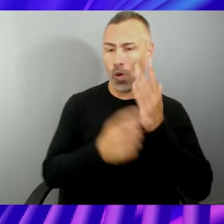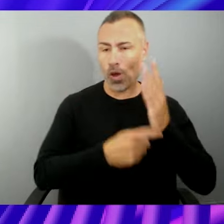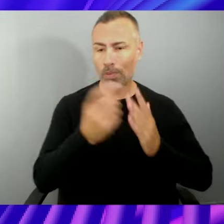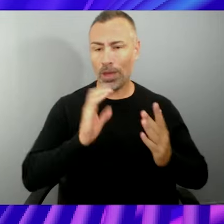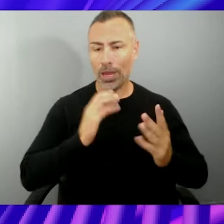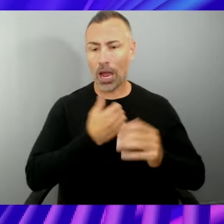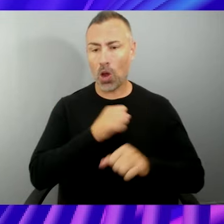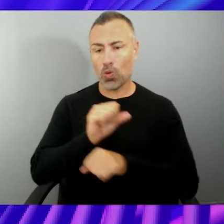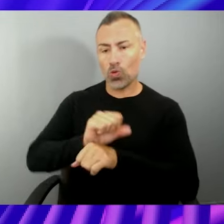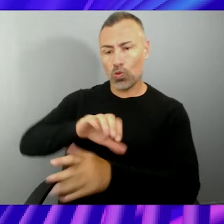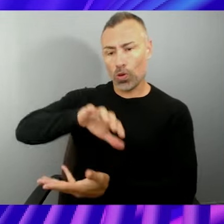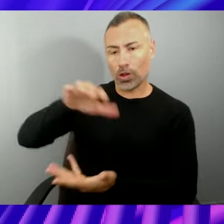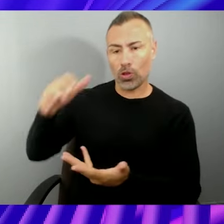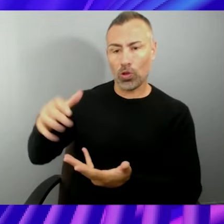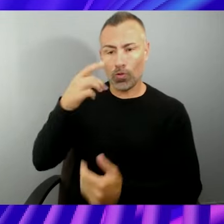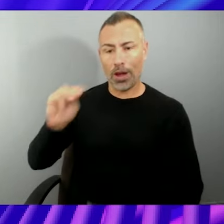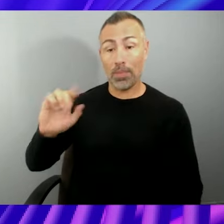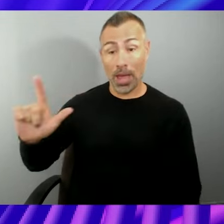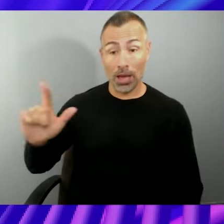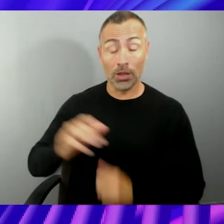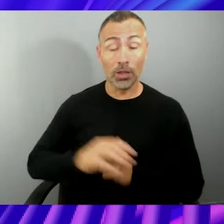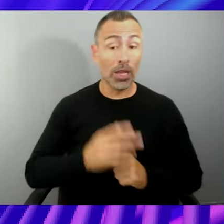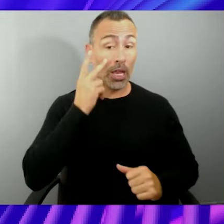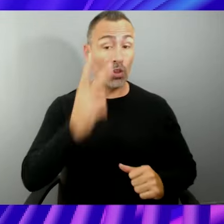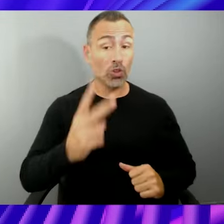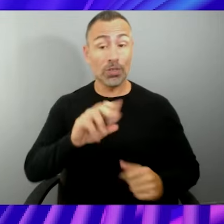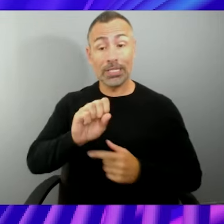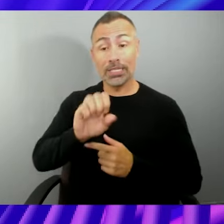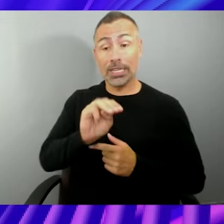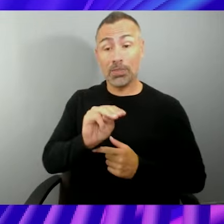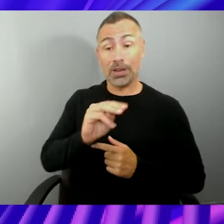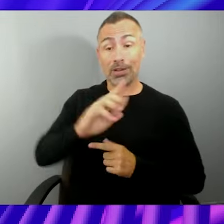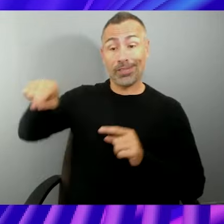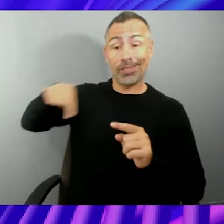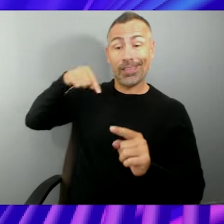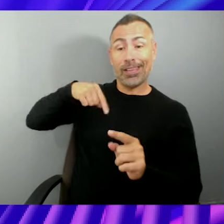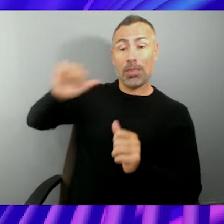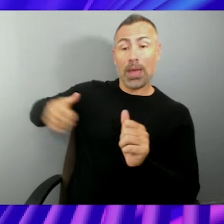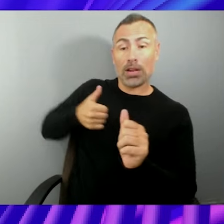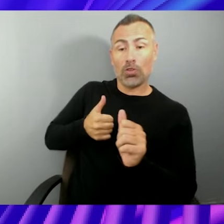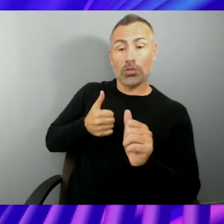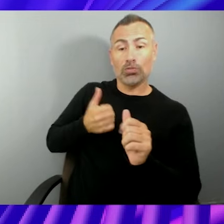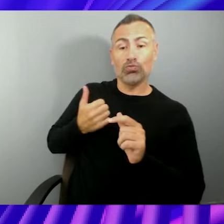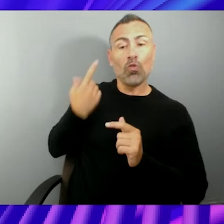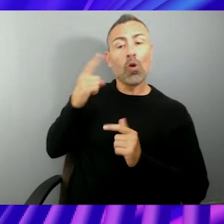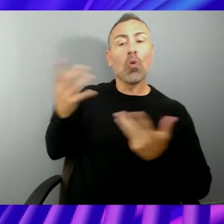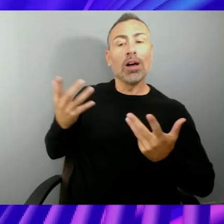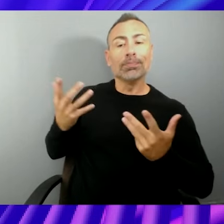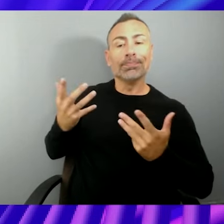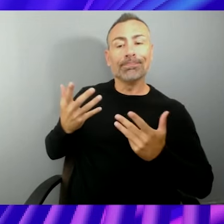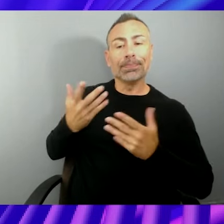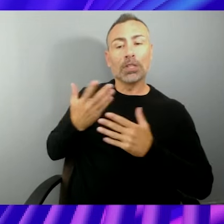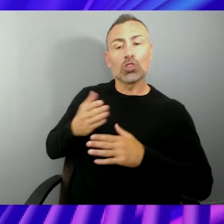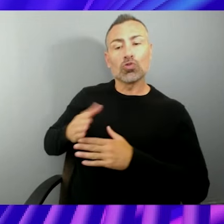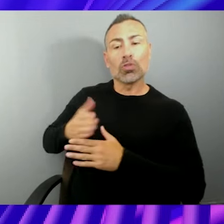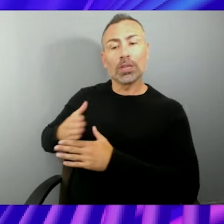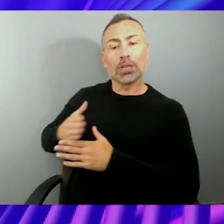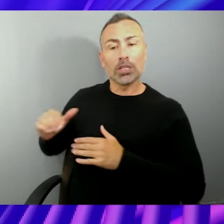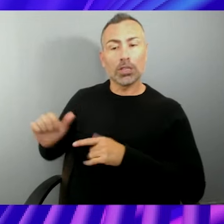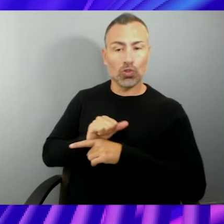will leverage SageMaker in the background for distributed training. Now, we're going to use a